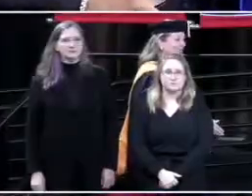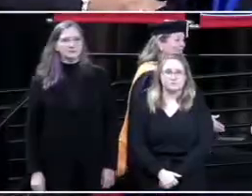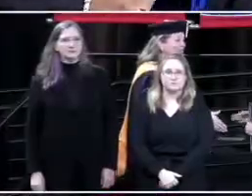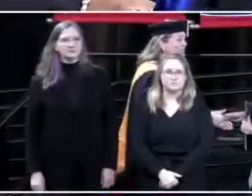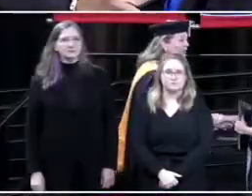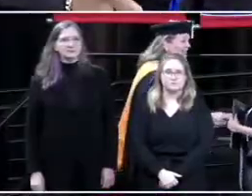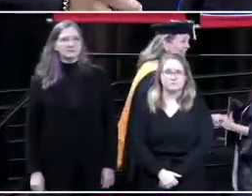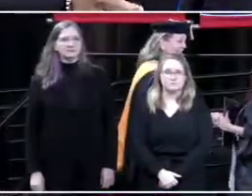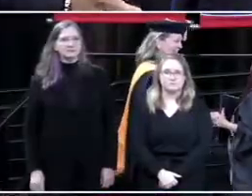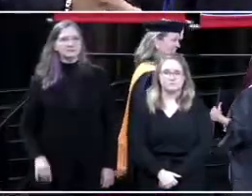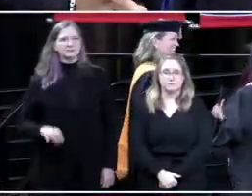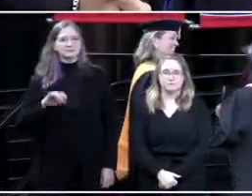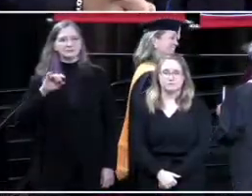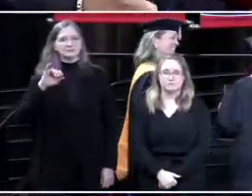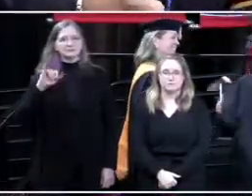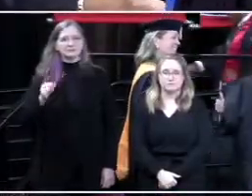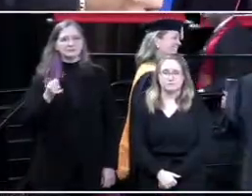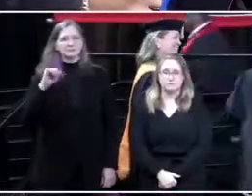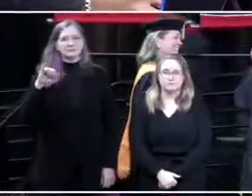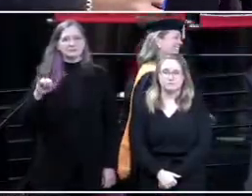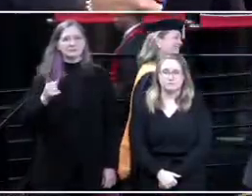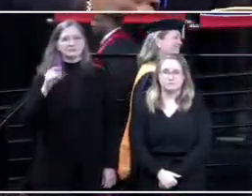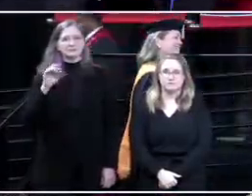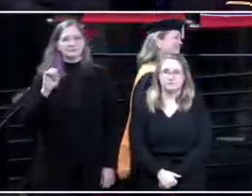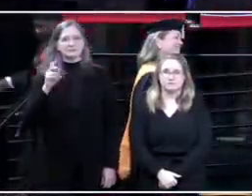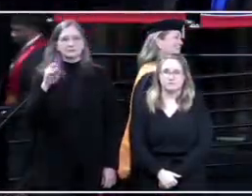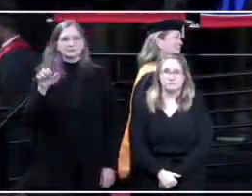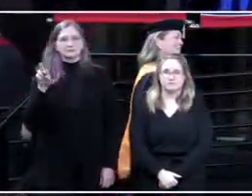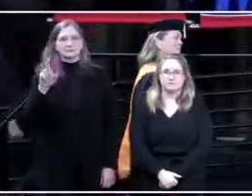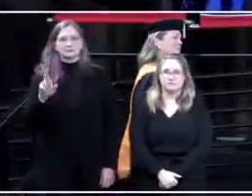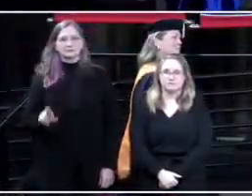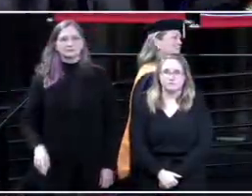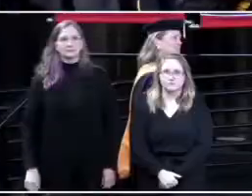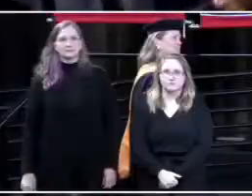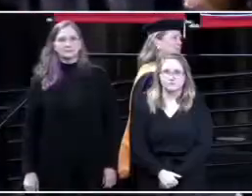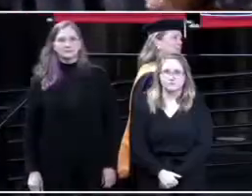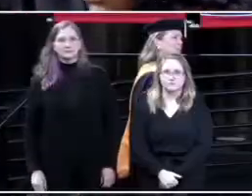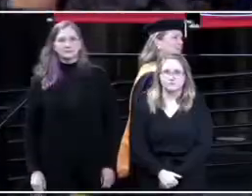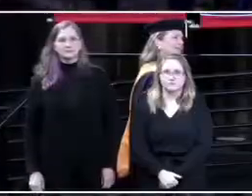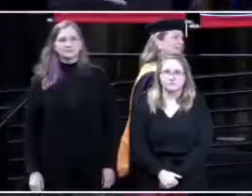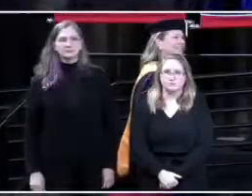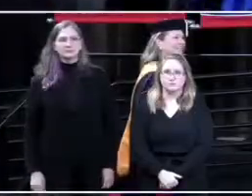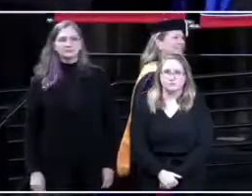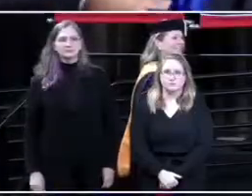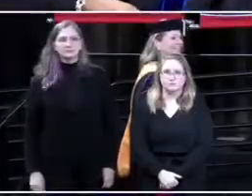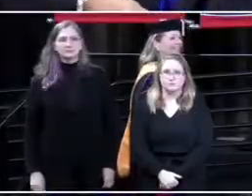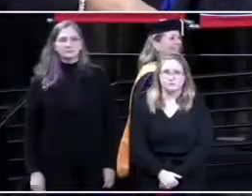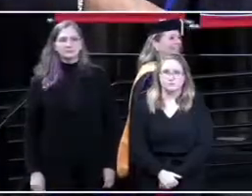Zakiria Jemiah Atwater,